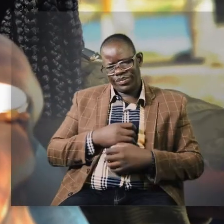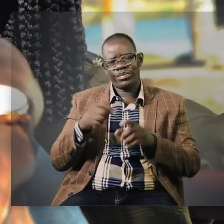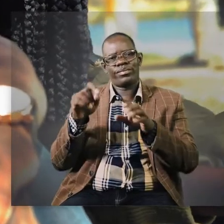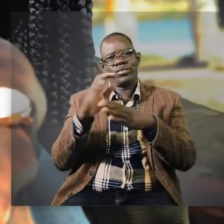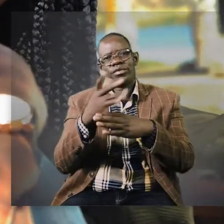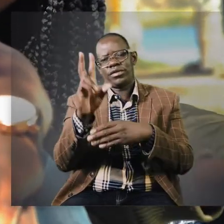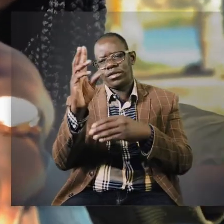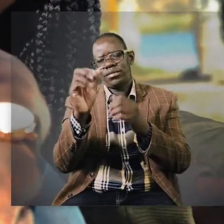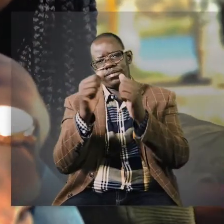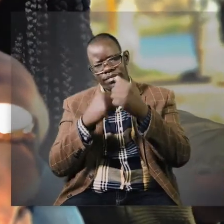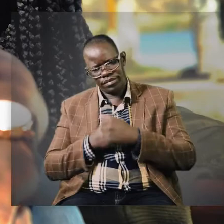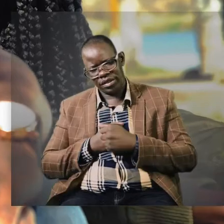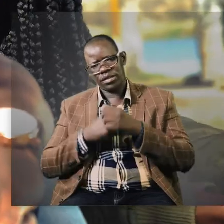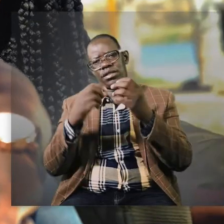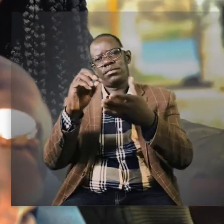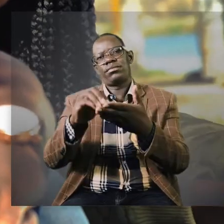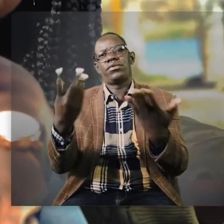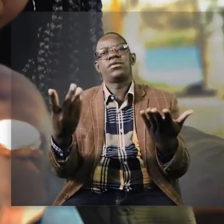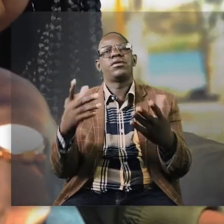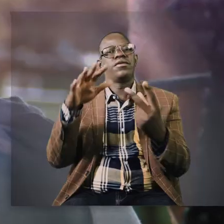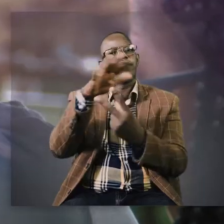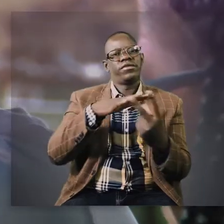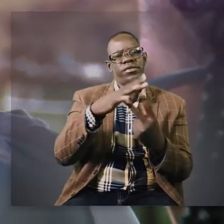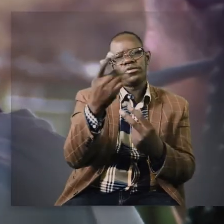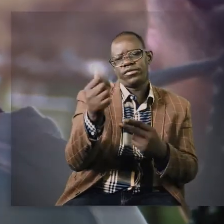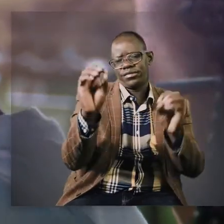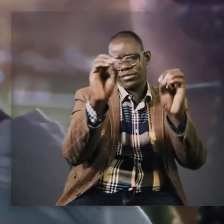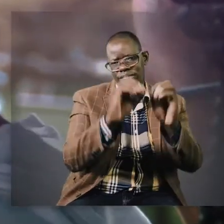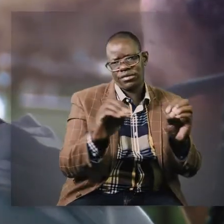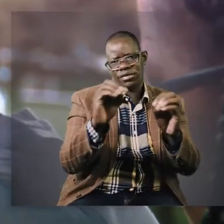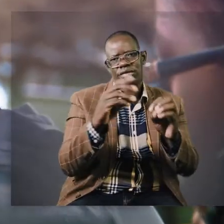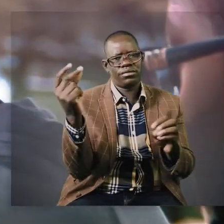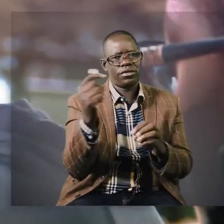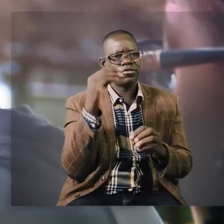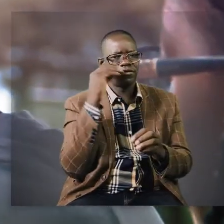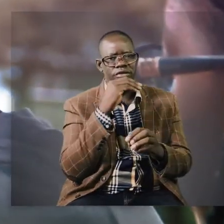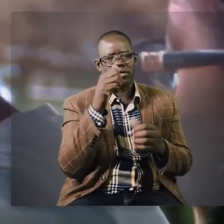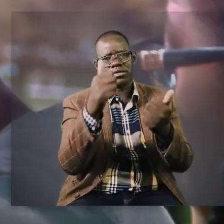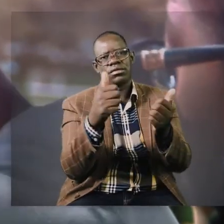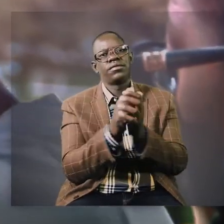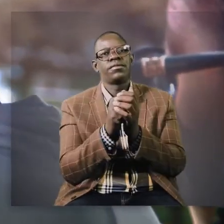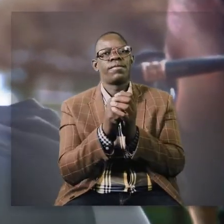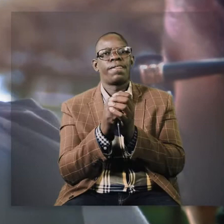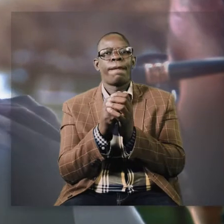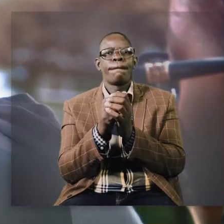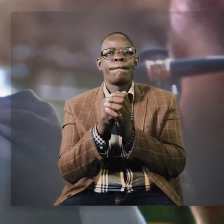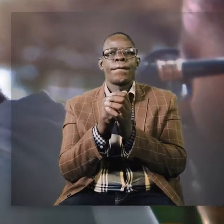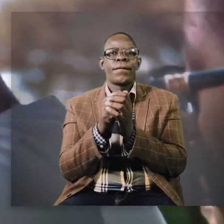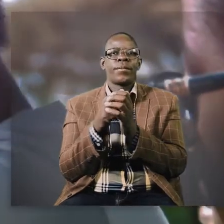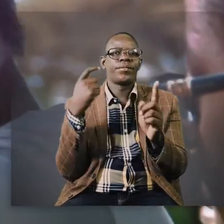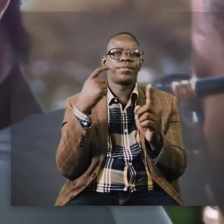poor, but because they don't have enough money for the family to have clean water and a balanced diet. I was just making a